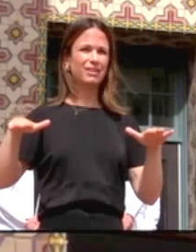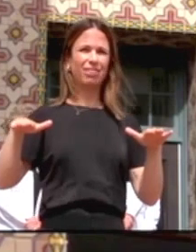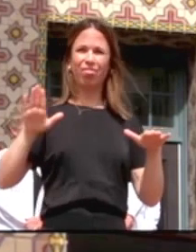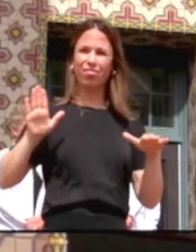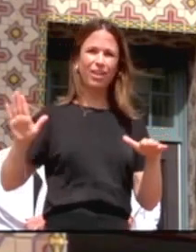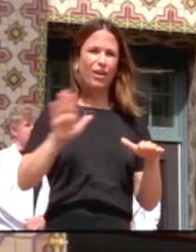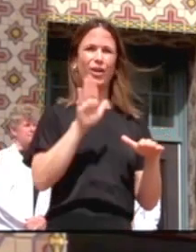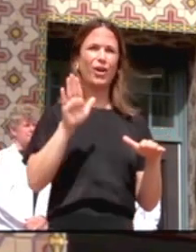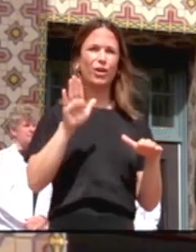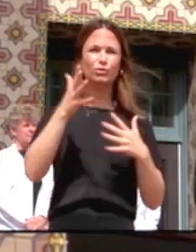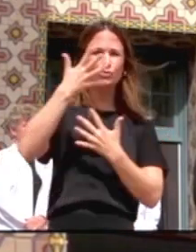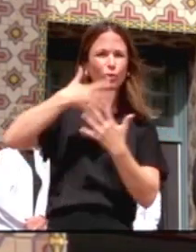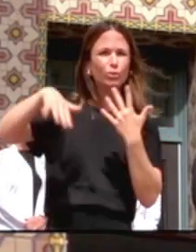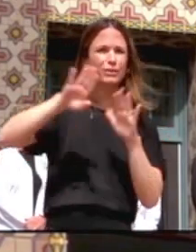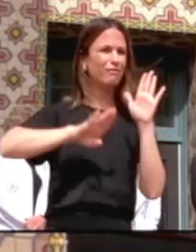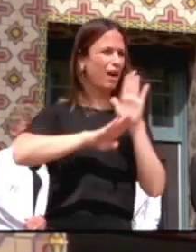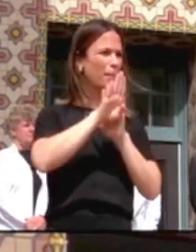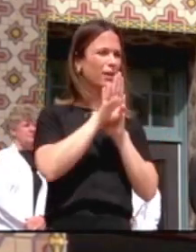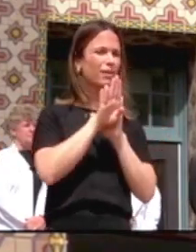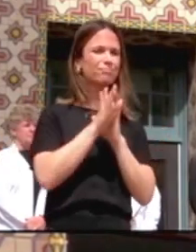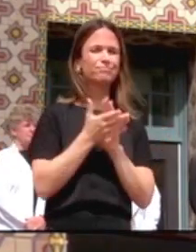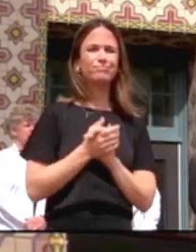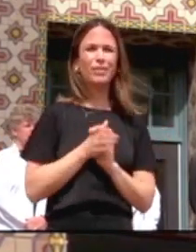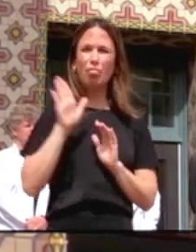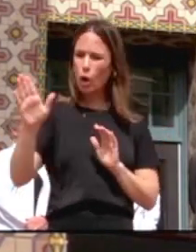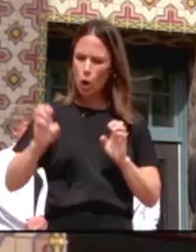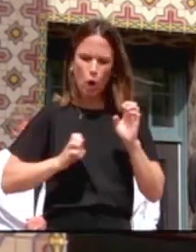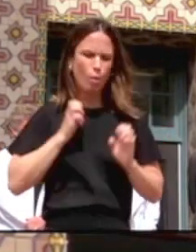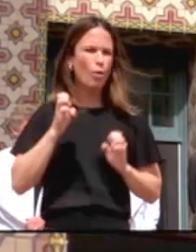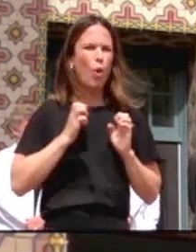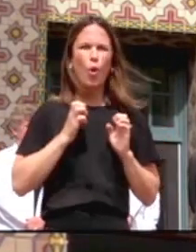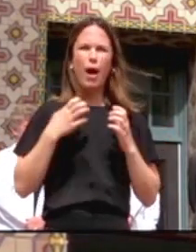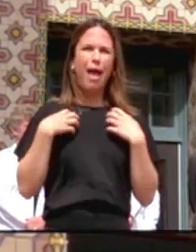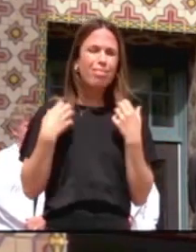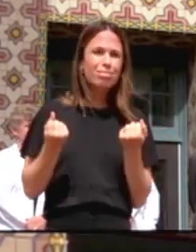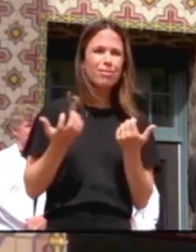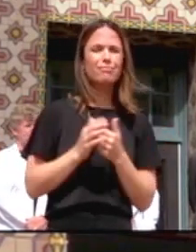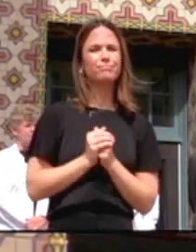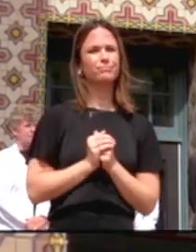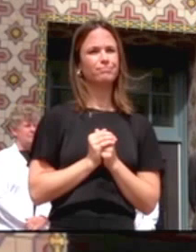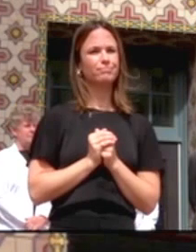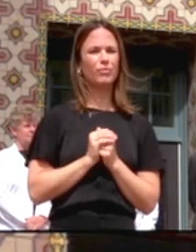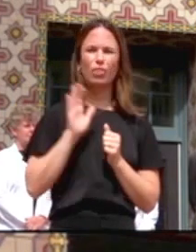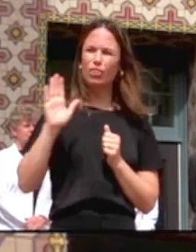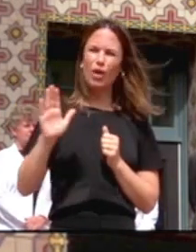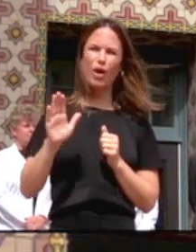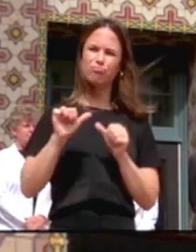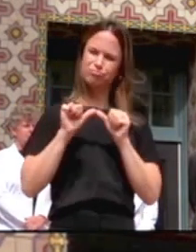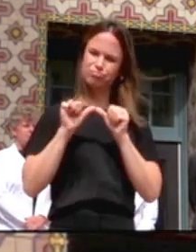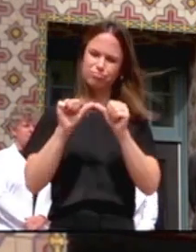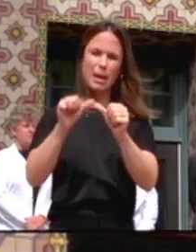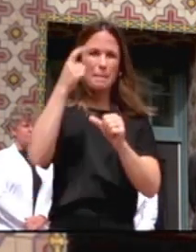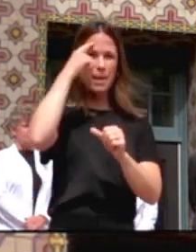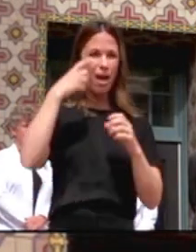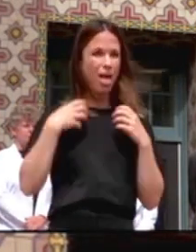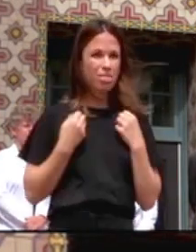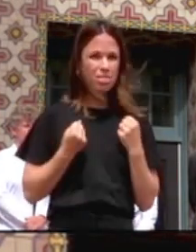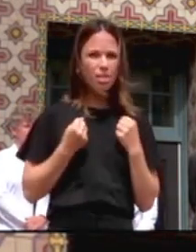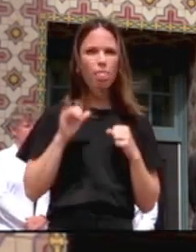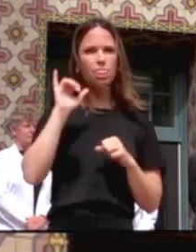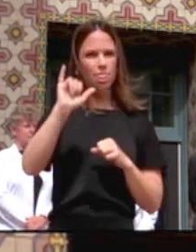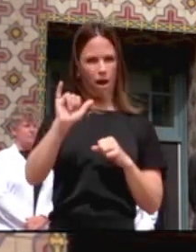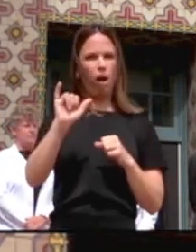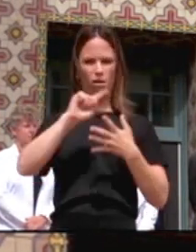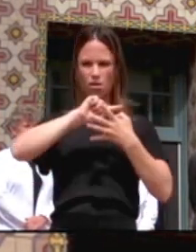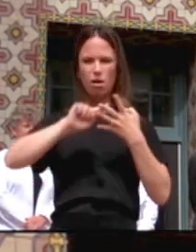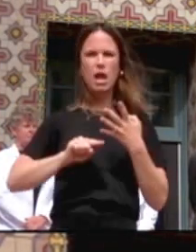their social development, their emotional well-being, their long-term mental health, and these impacts